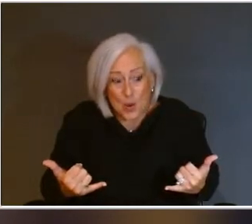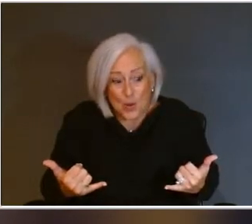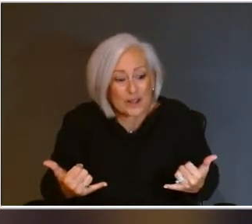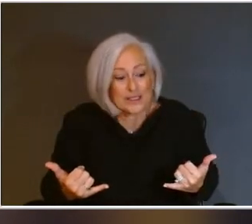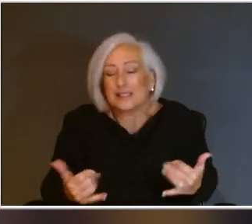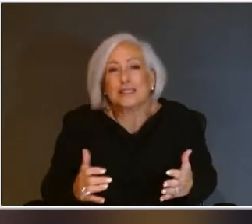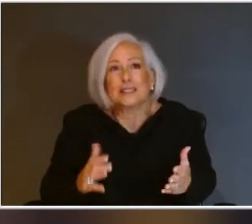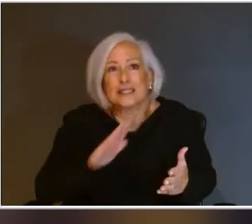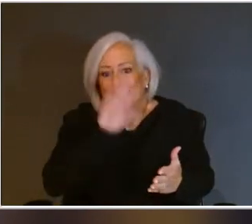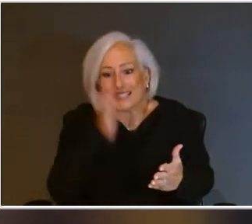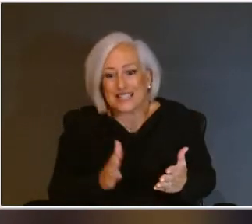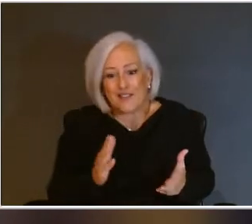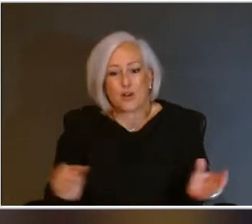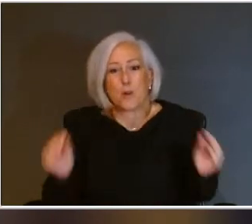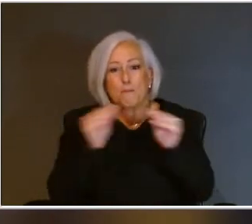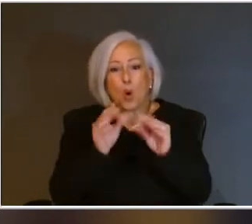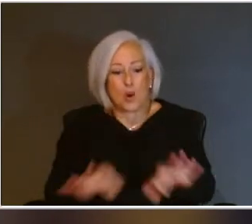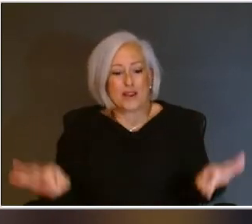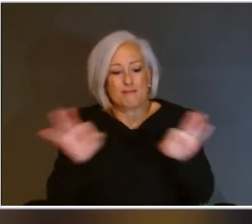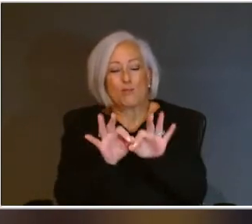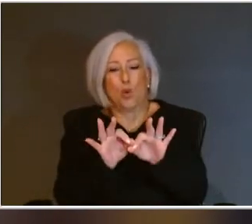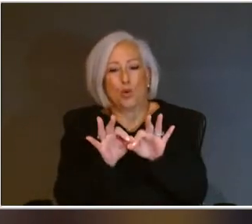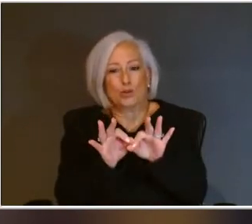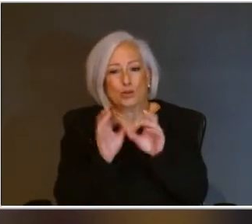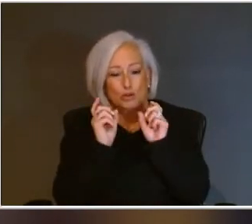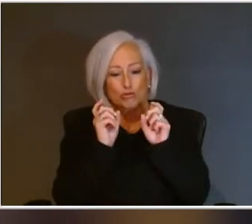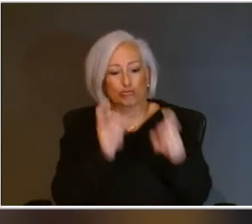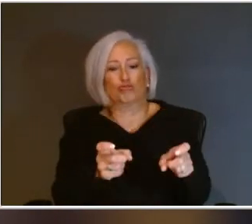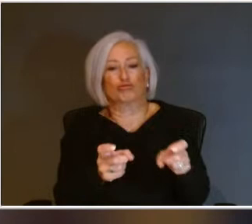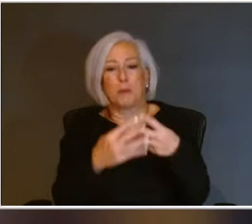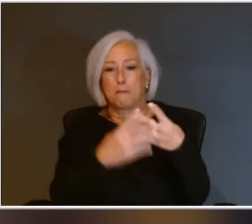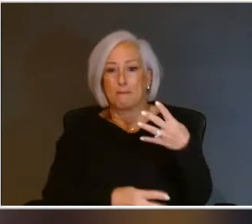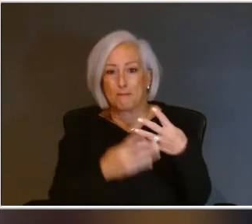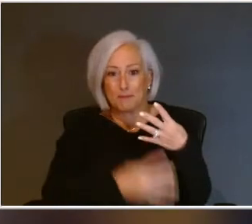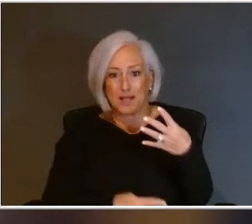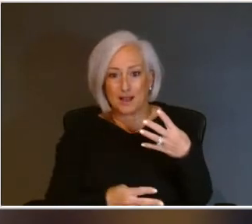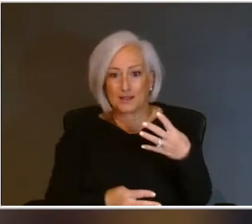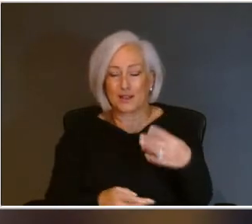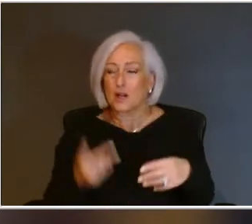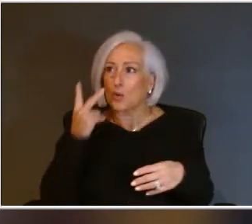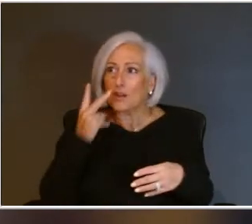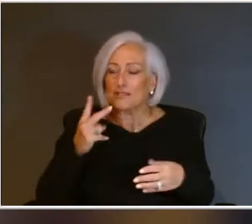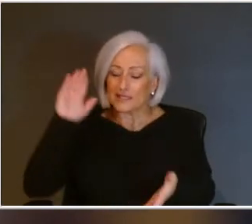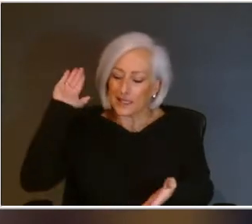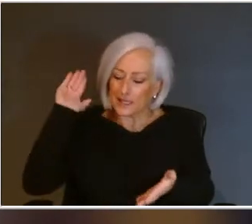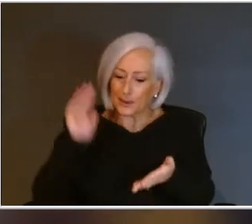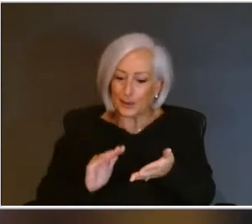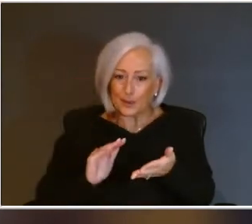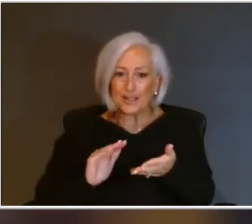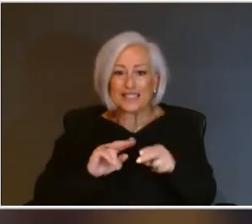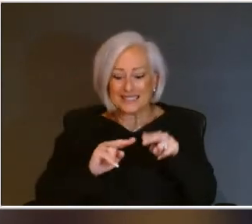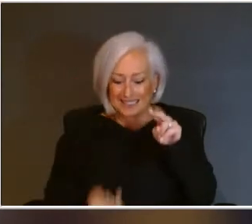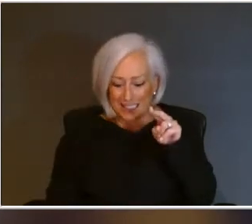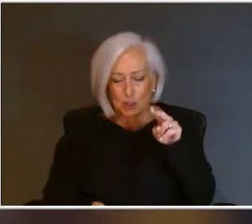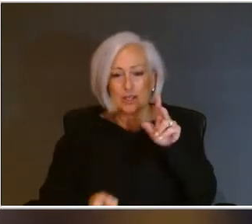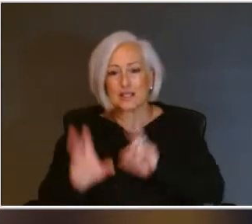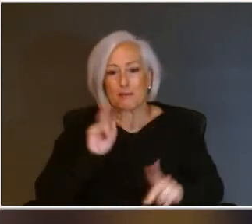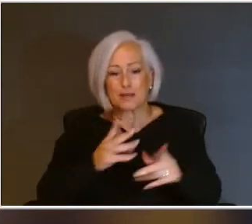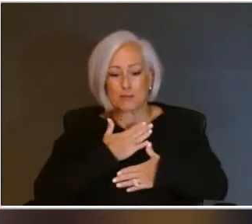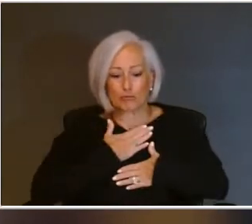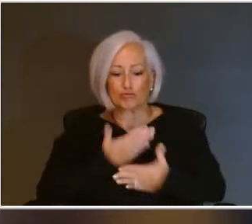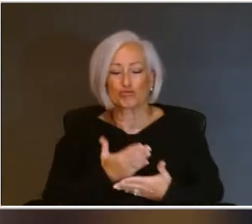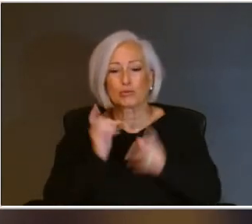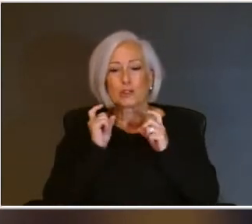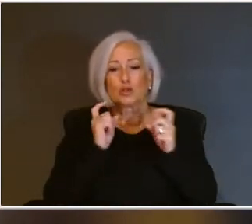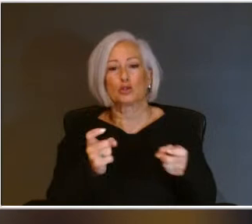more important than now to donate blood. We have seen a huge decrease in donors since the onset of the pandemic, and we've not been able